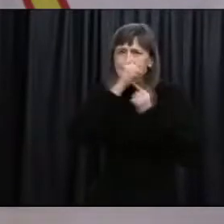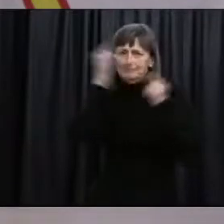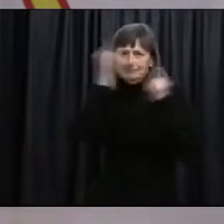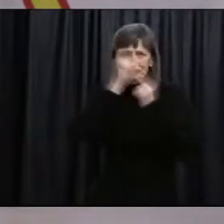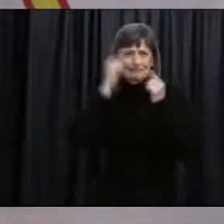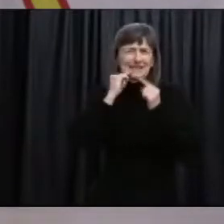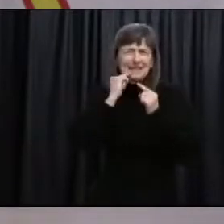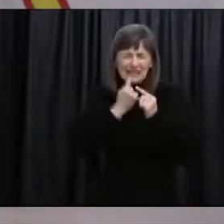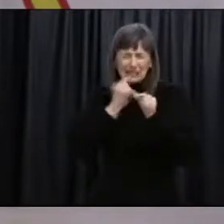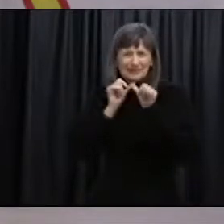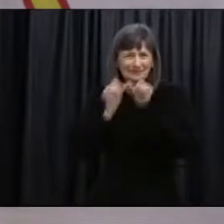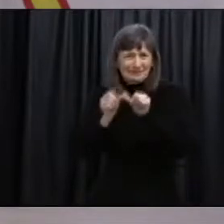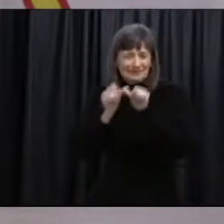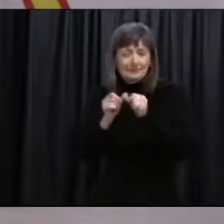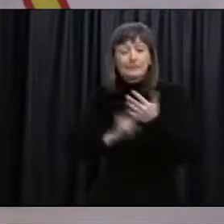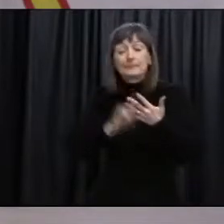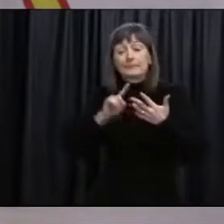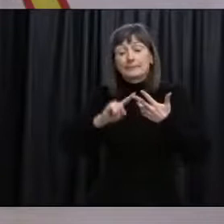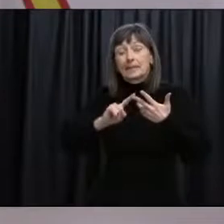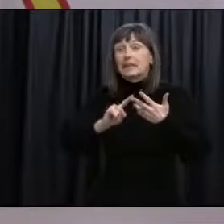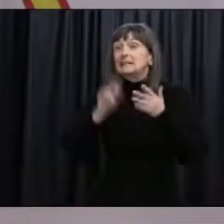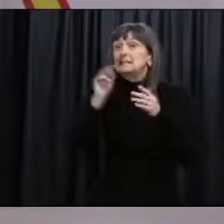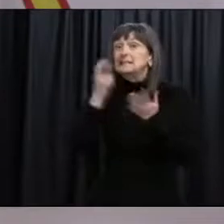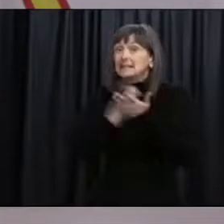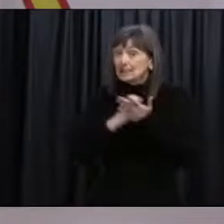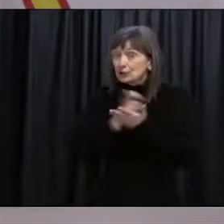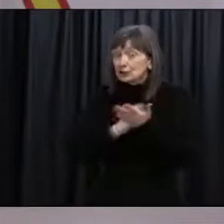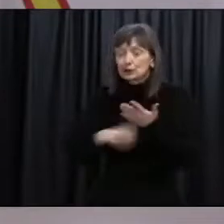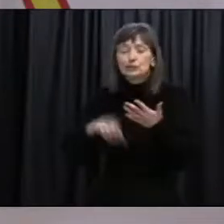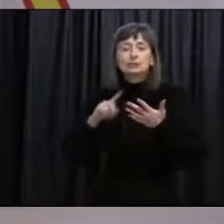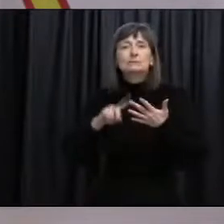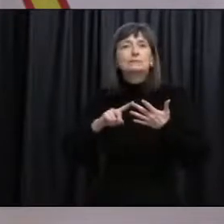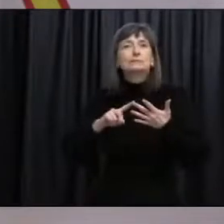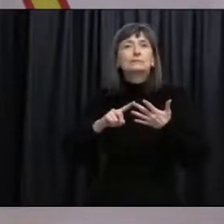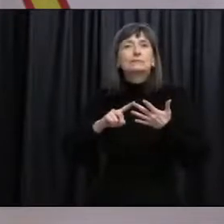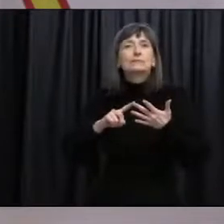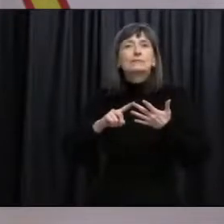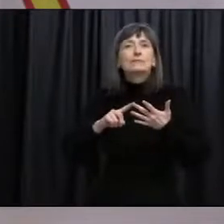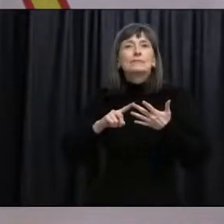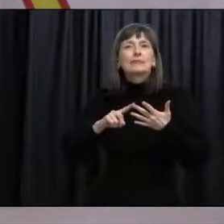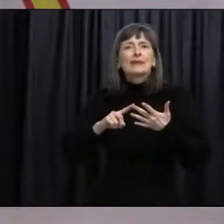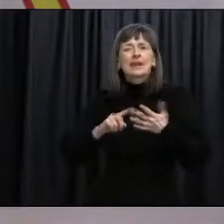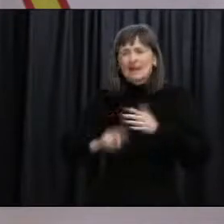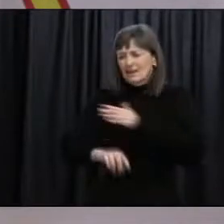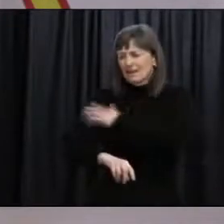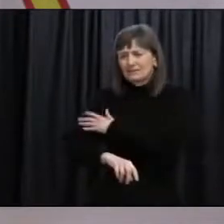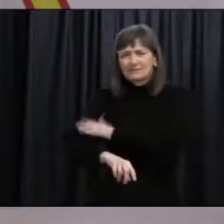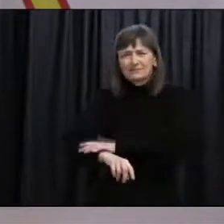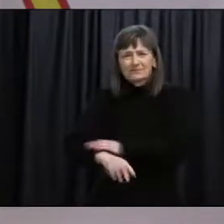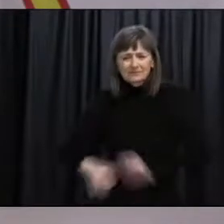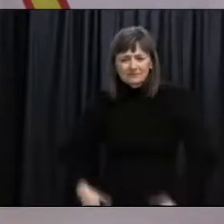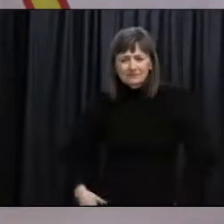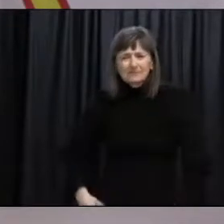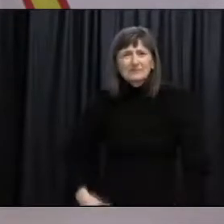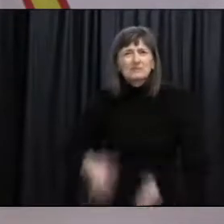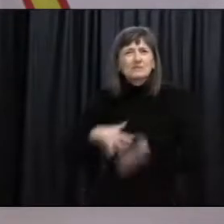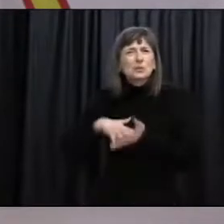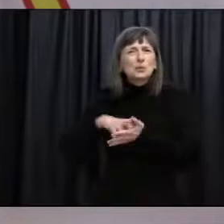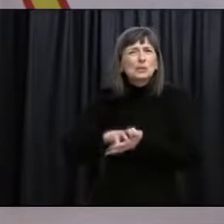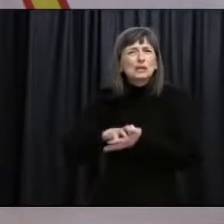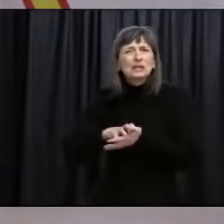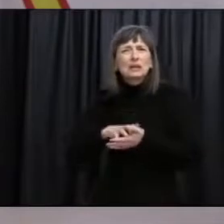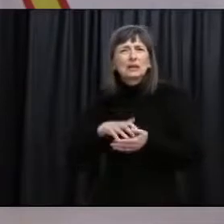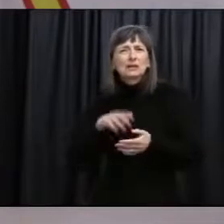headache, seizures, neurological symptoms such as limb numbness and weakness or